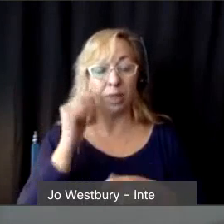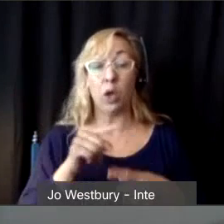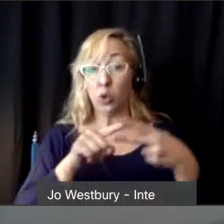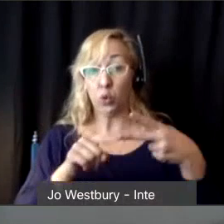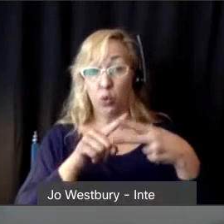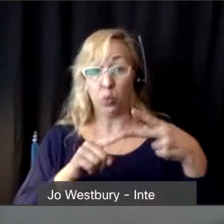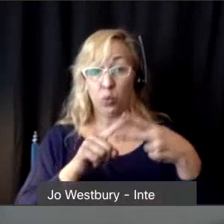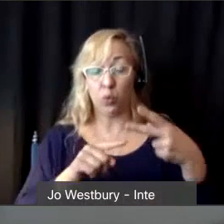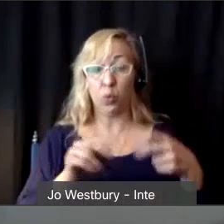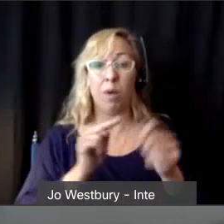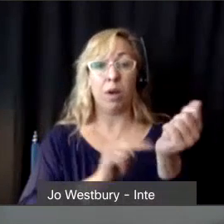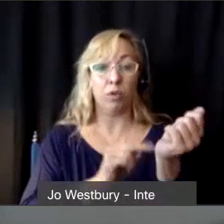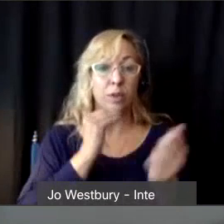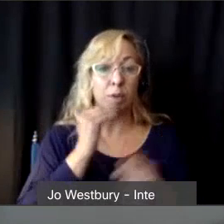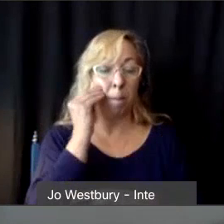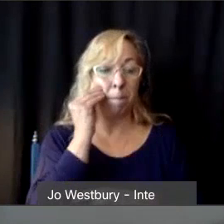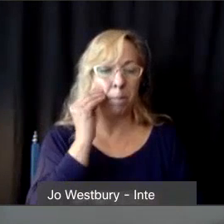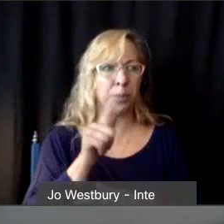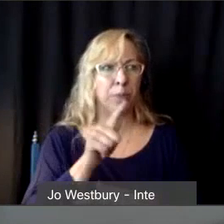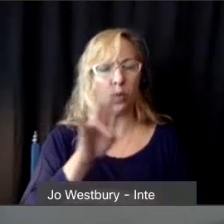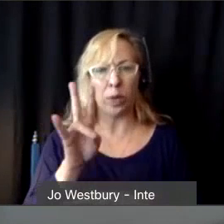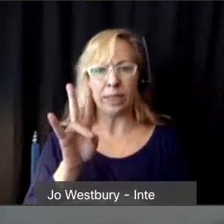home, 27